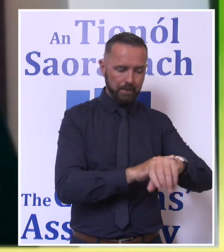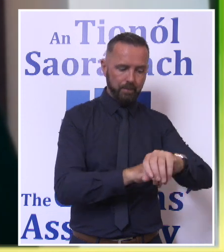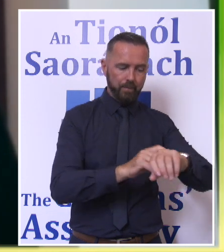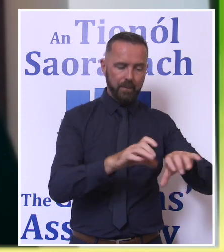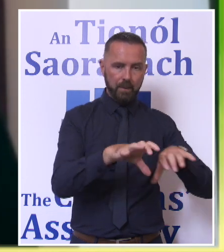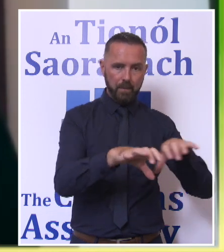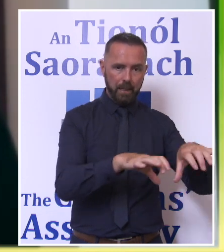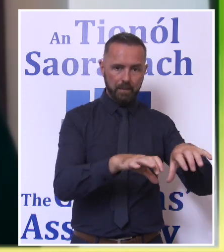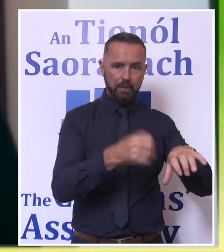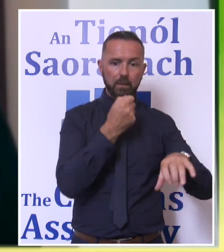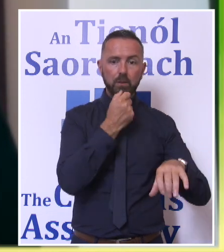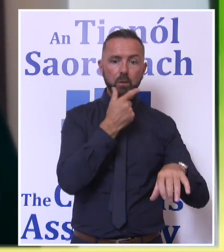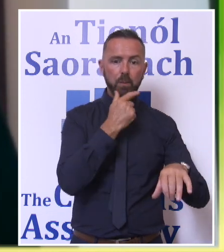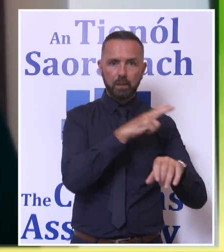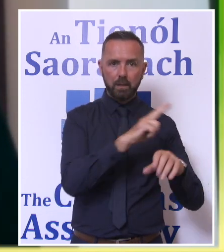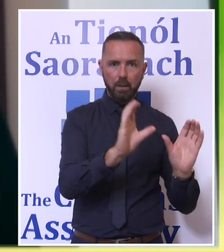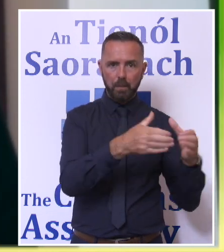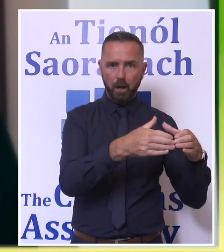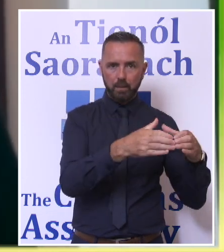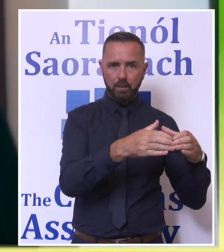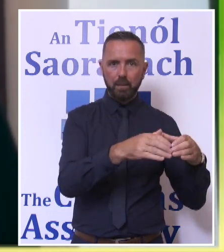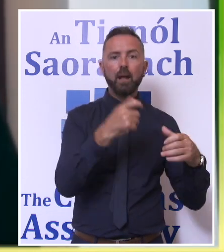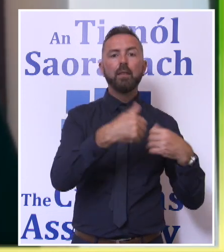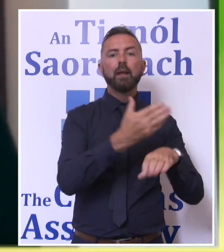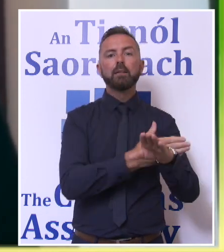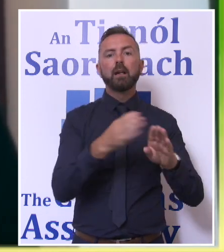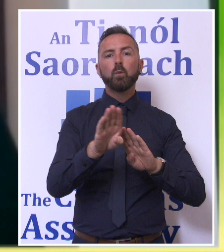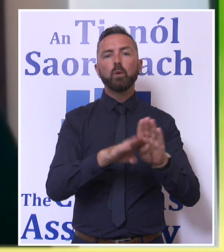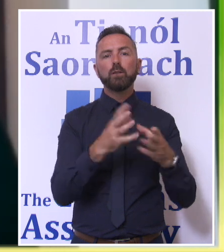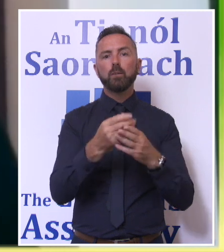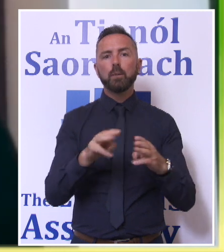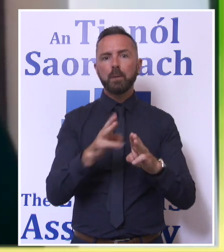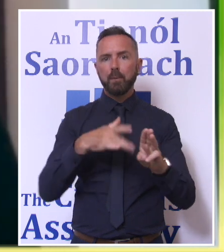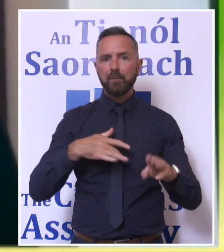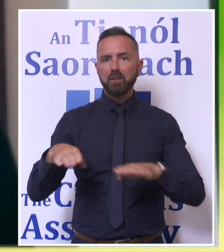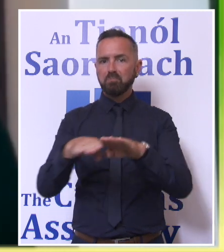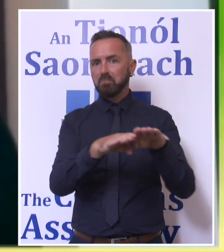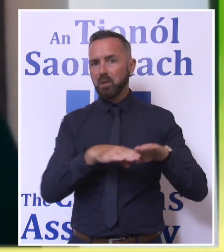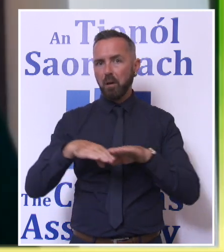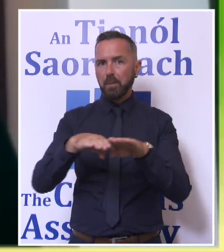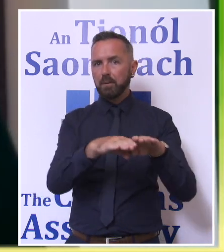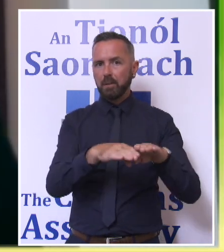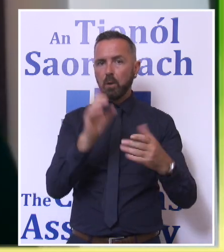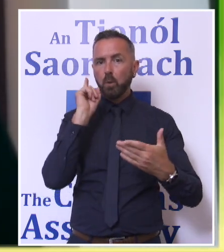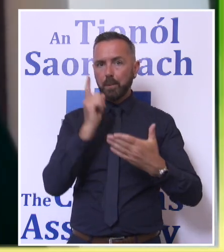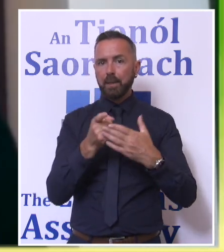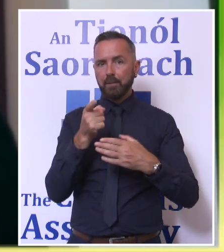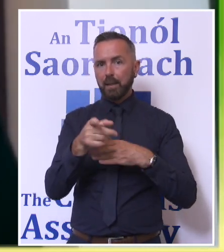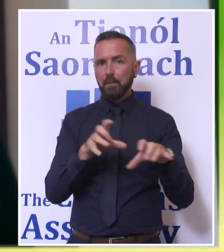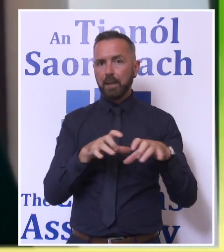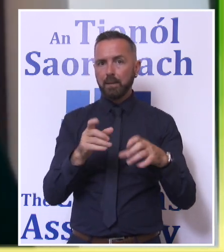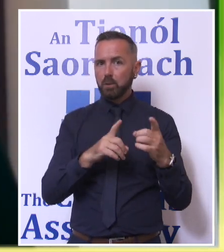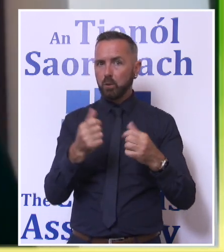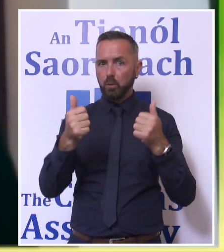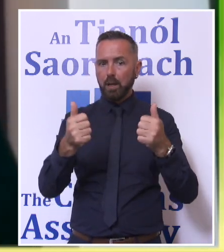rather than party, well, you're starting with something that unites people. Everybody believes in that place and wants it to do well. And it is doing well from what I